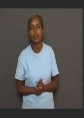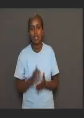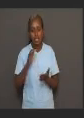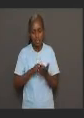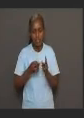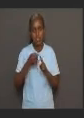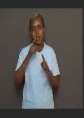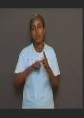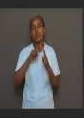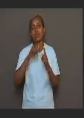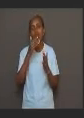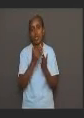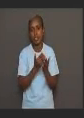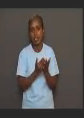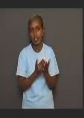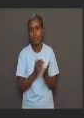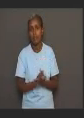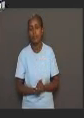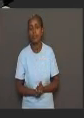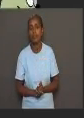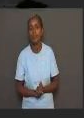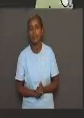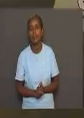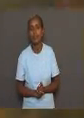Let's get back to our lesson.